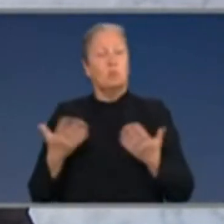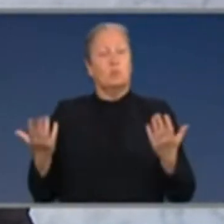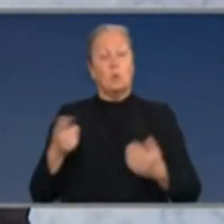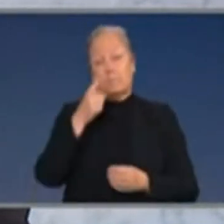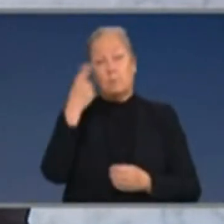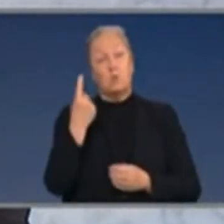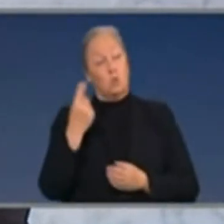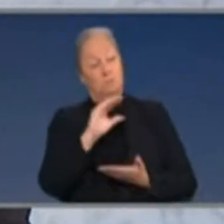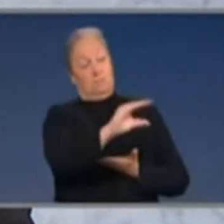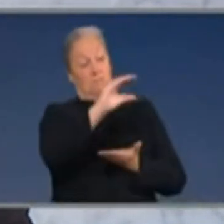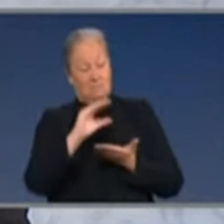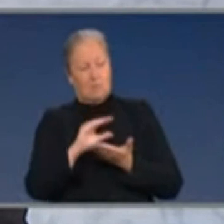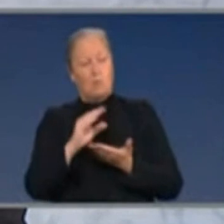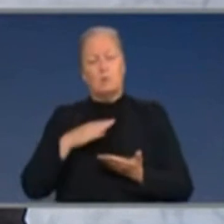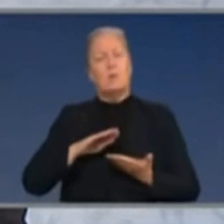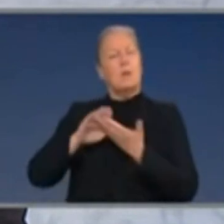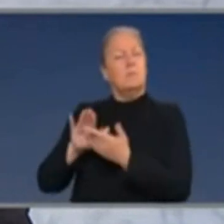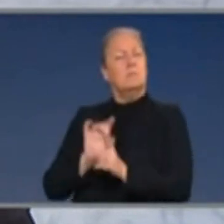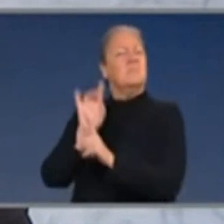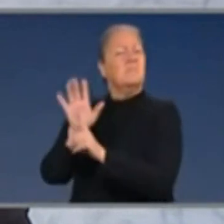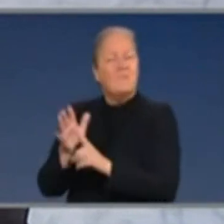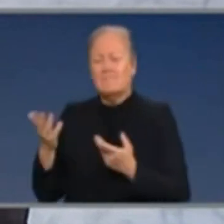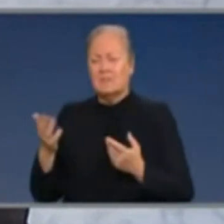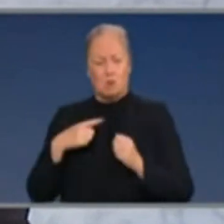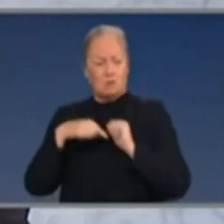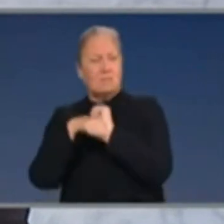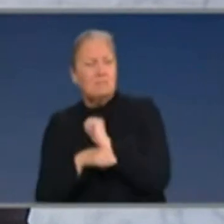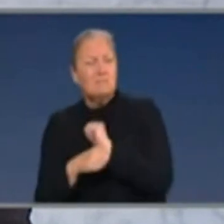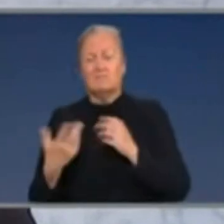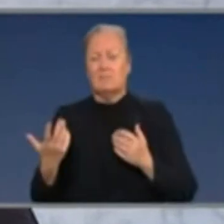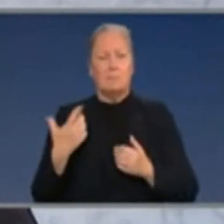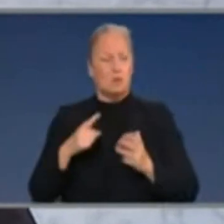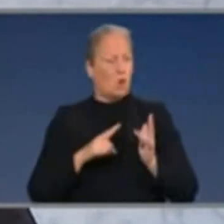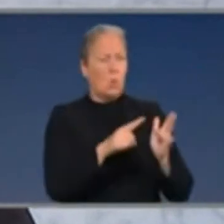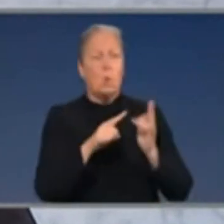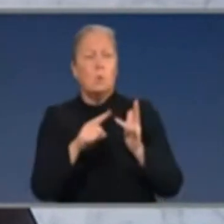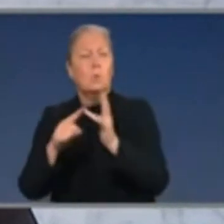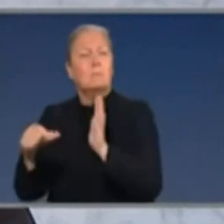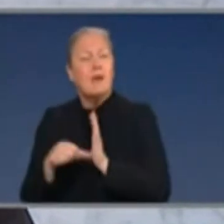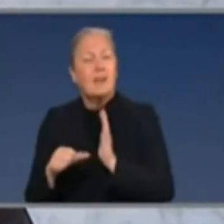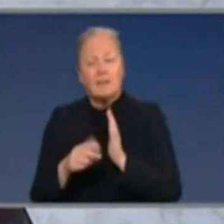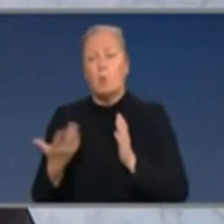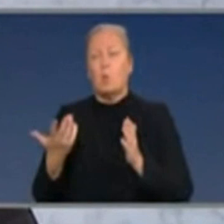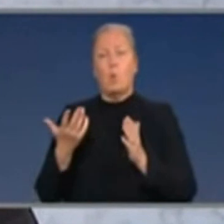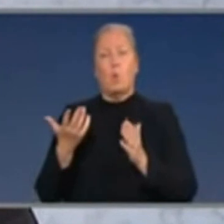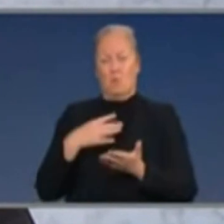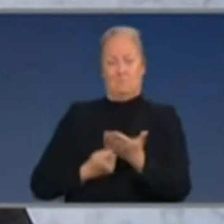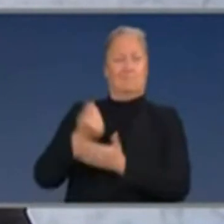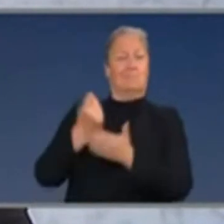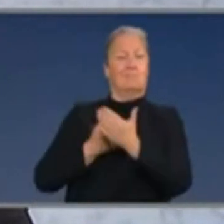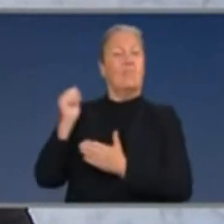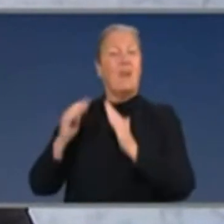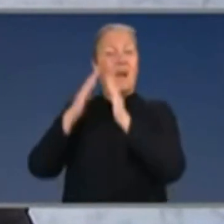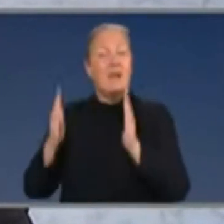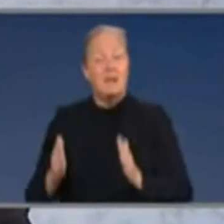people are using it actually to restructure their own personal balance sheets. They're putting it against their debts, and they're putting it against to support their mortgages, and